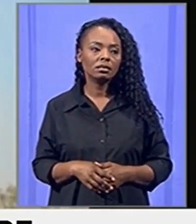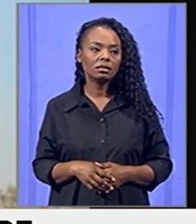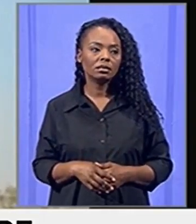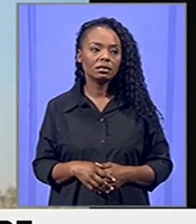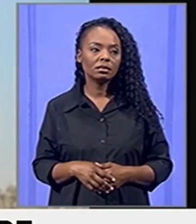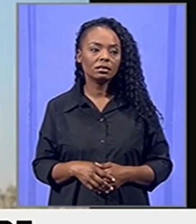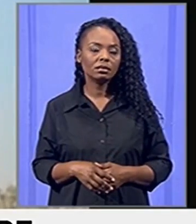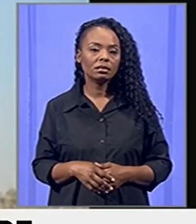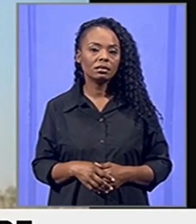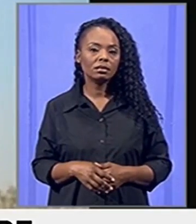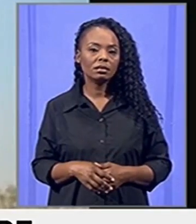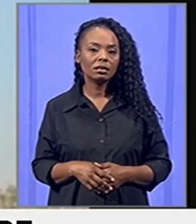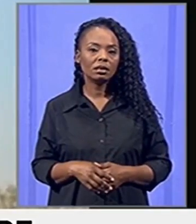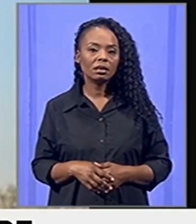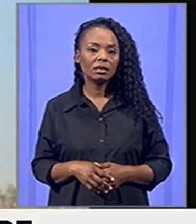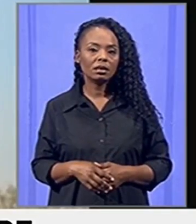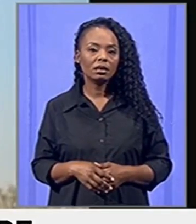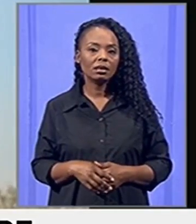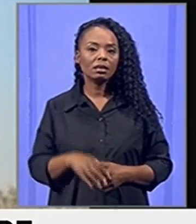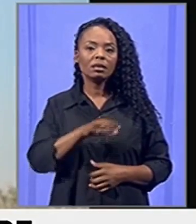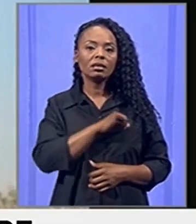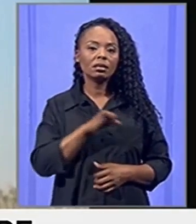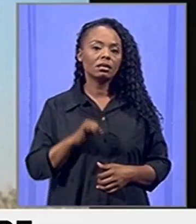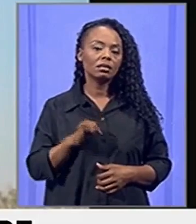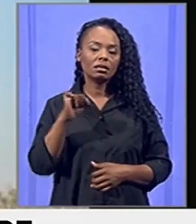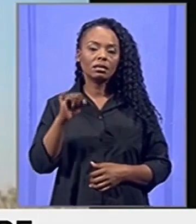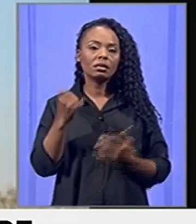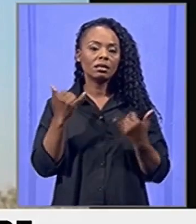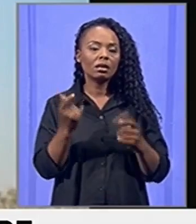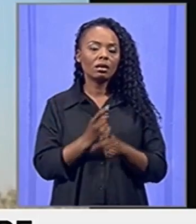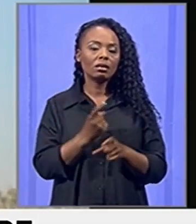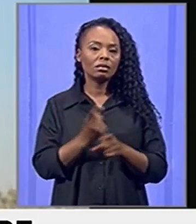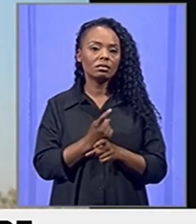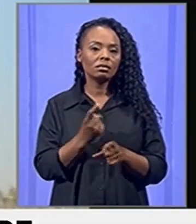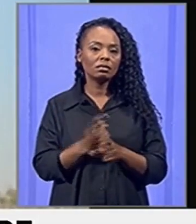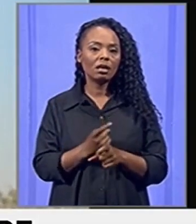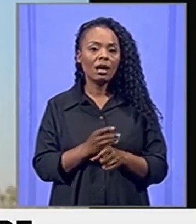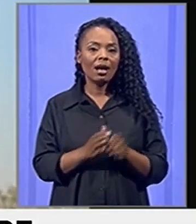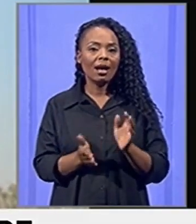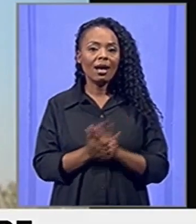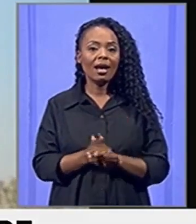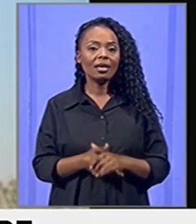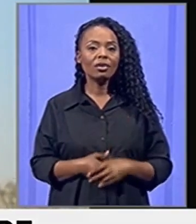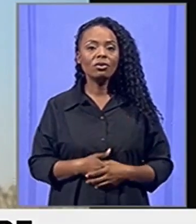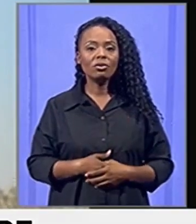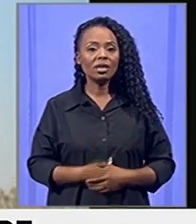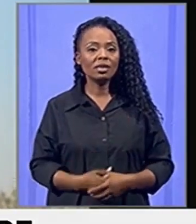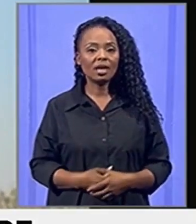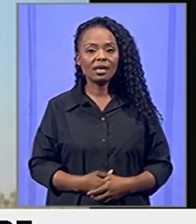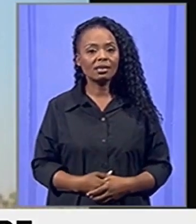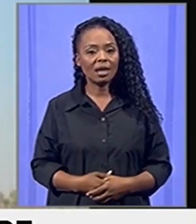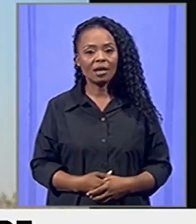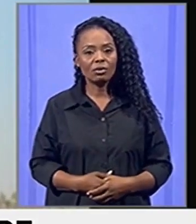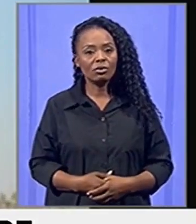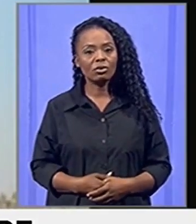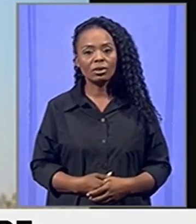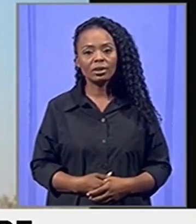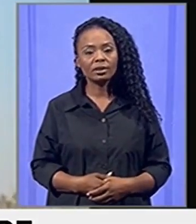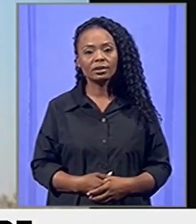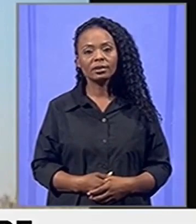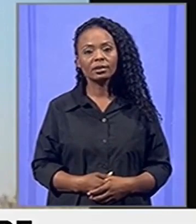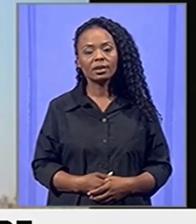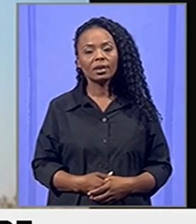process. Comrades who are also facing disciplinary charges that are not completed will not be allowed to participate, and also